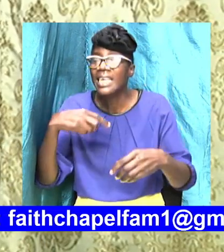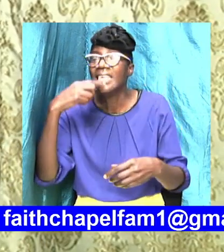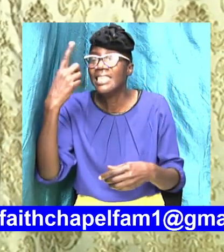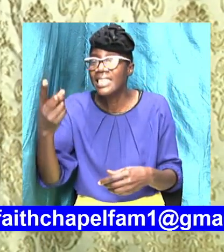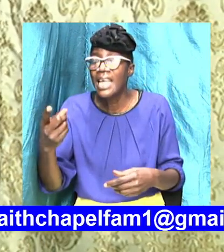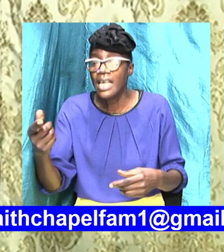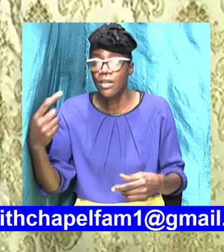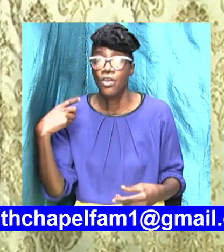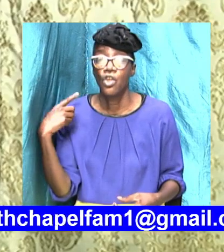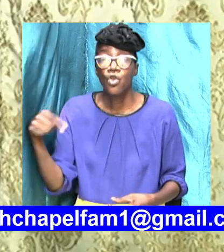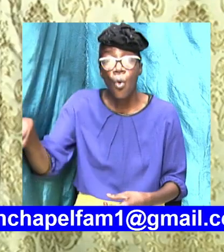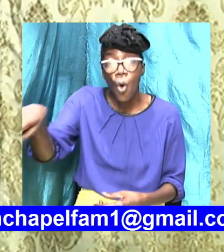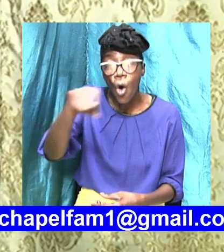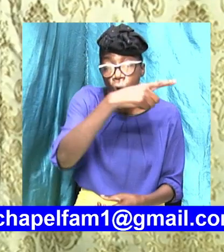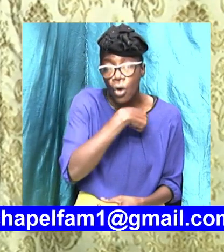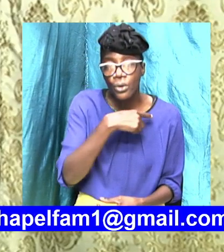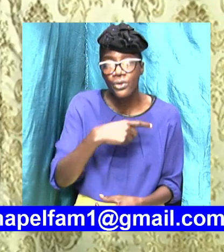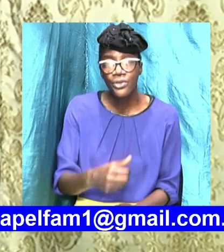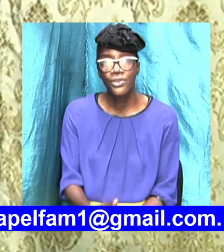to us.